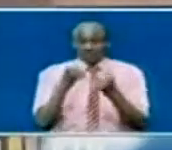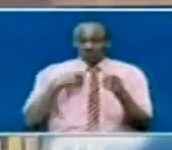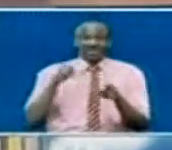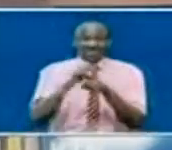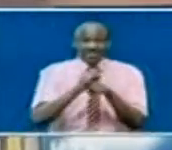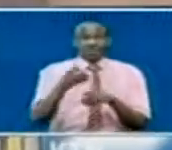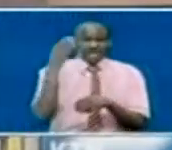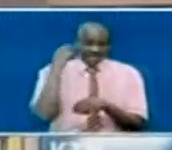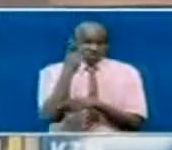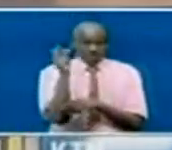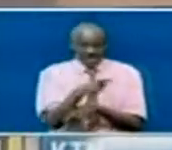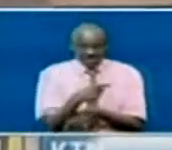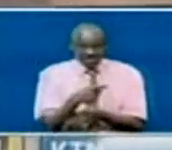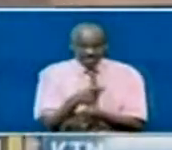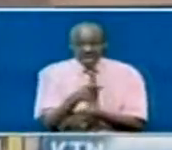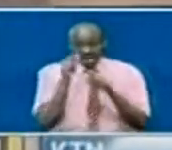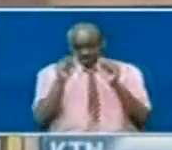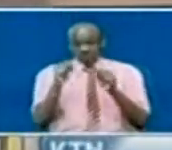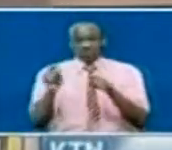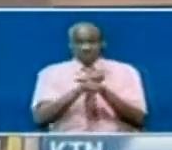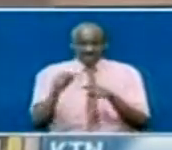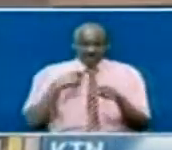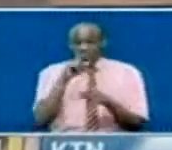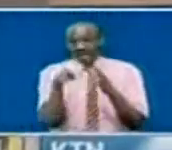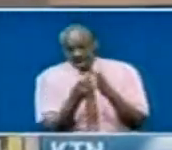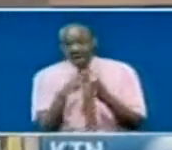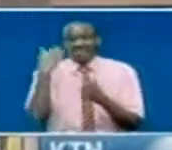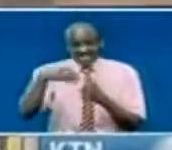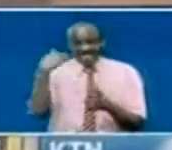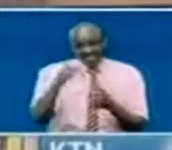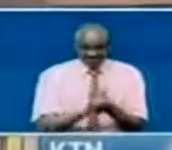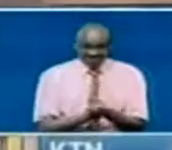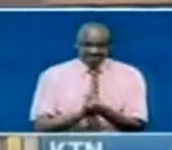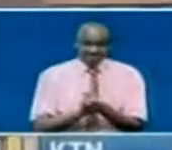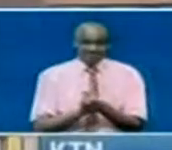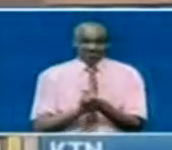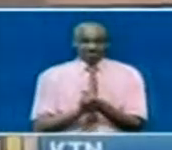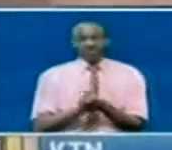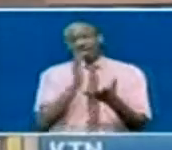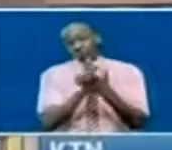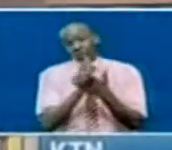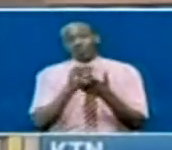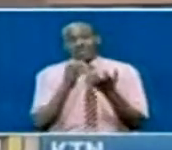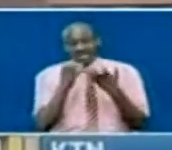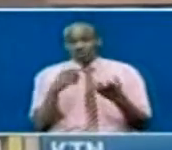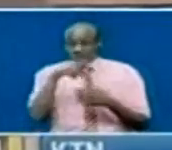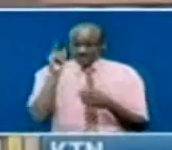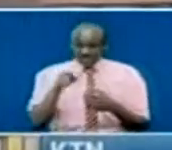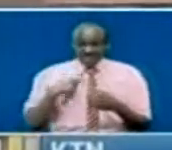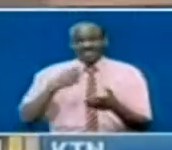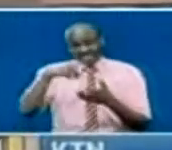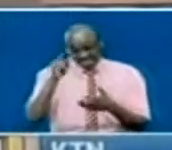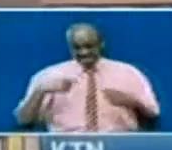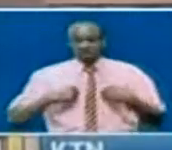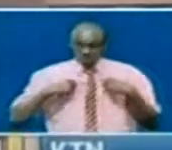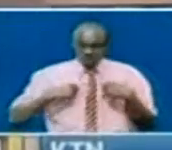training for the last 2 months, and you train about an hour every day. And of course, you need to really have the right sports